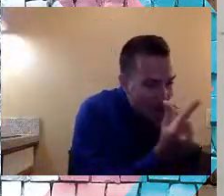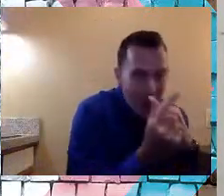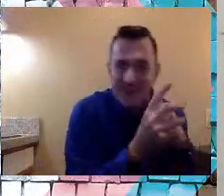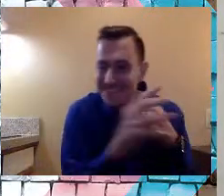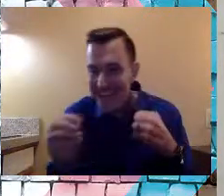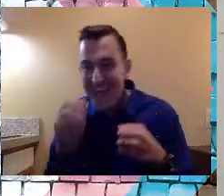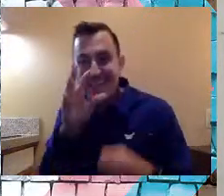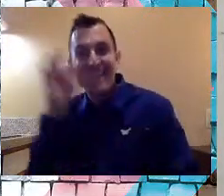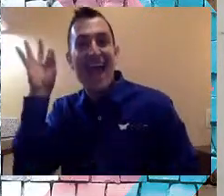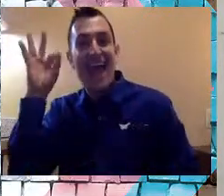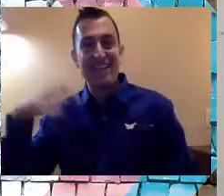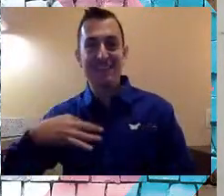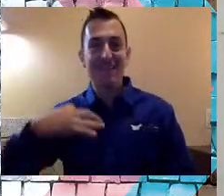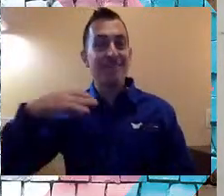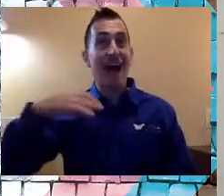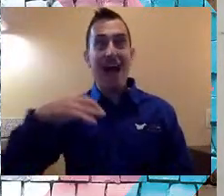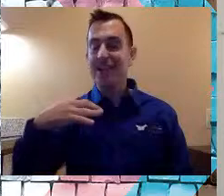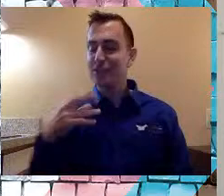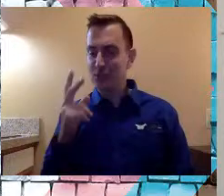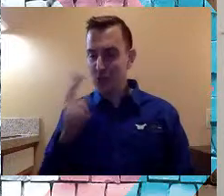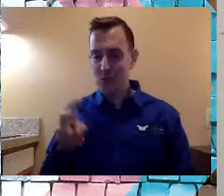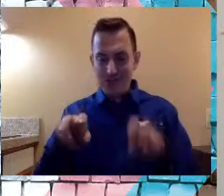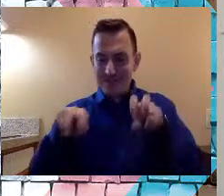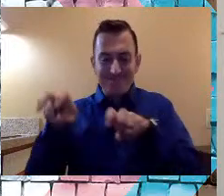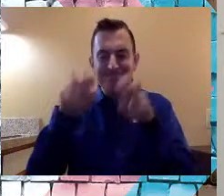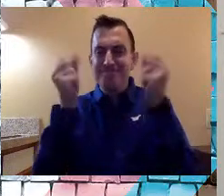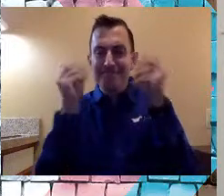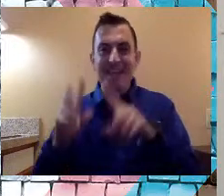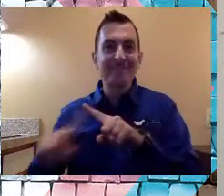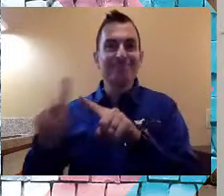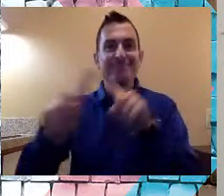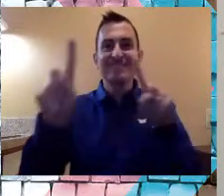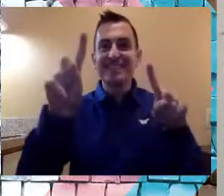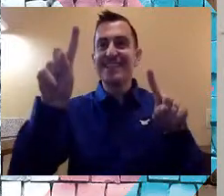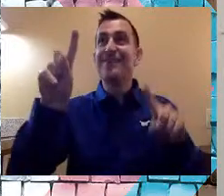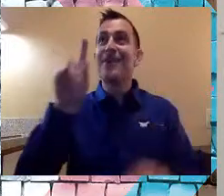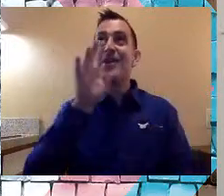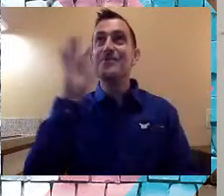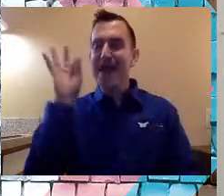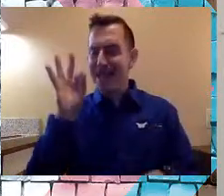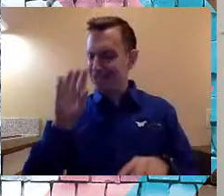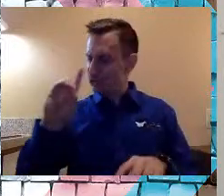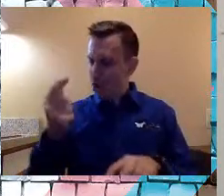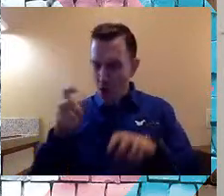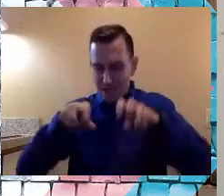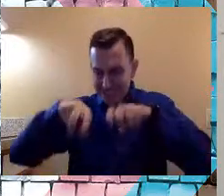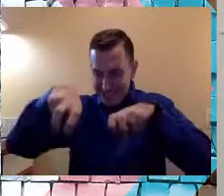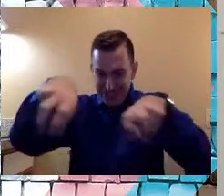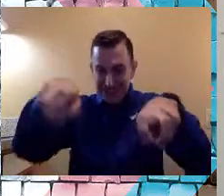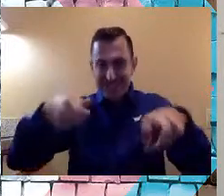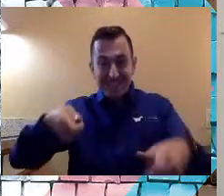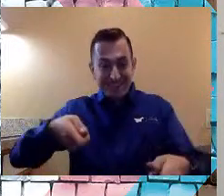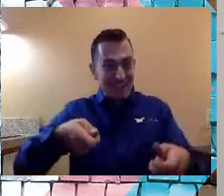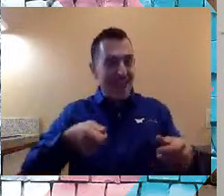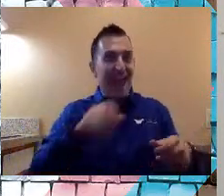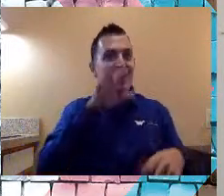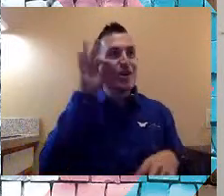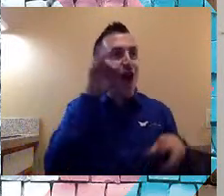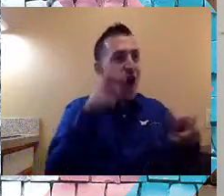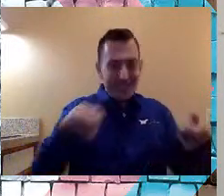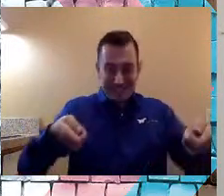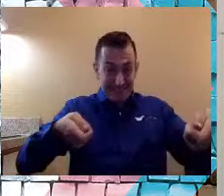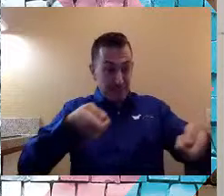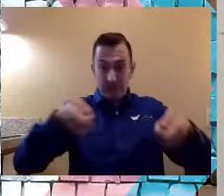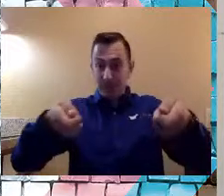volunteers. Look at Furry Friends Pet Shelter. He's walking all of these dogs and this little cat's up here in his hood.